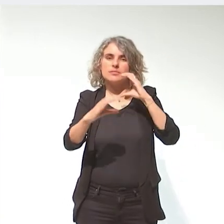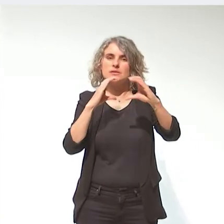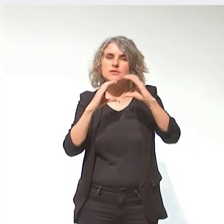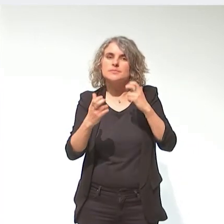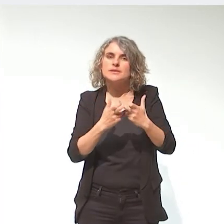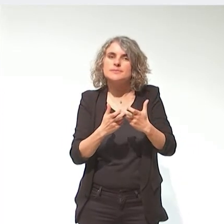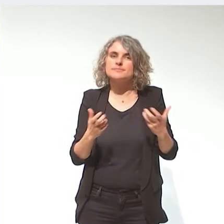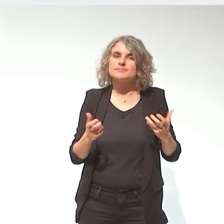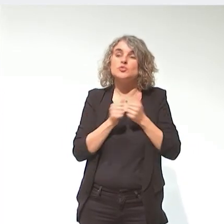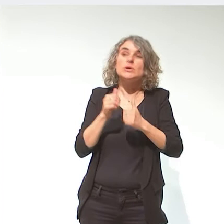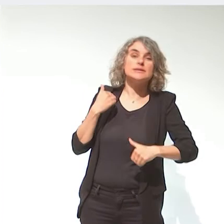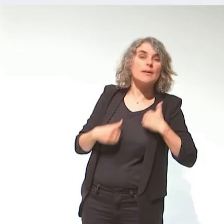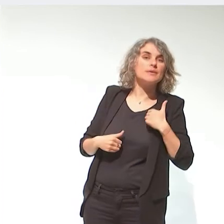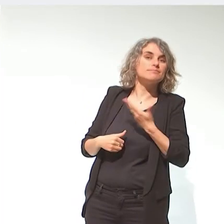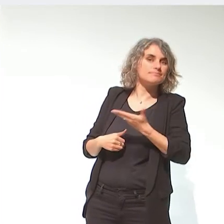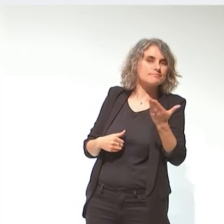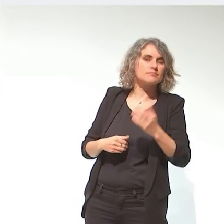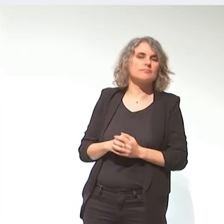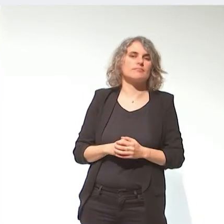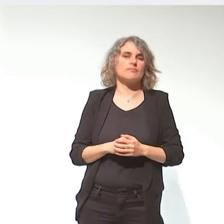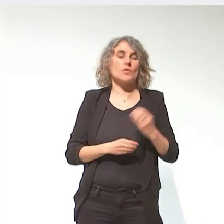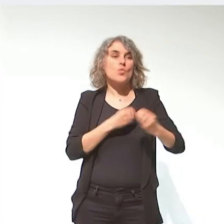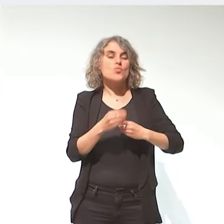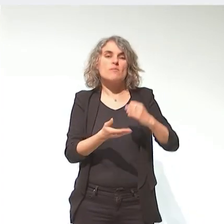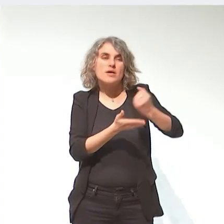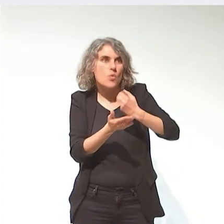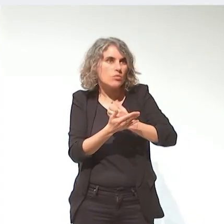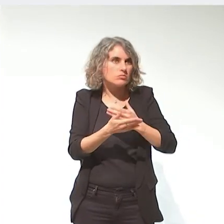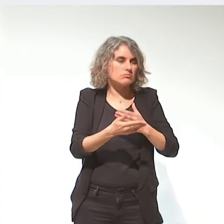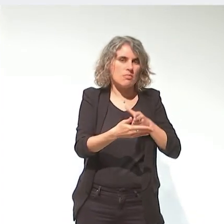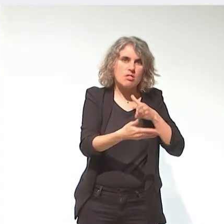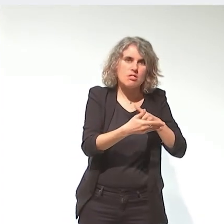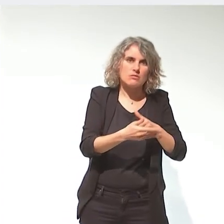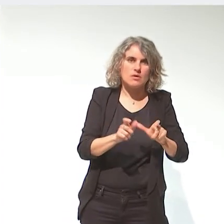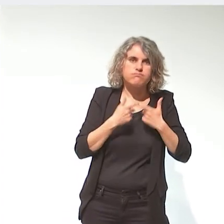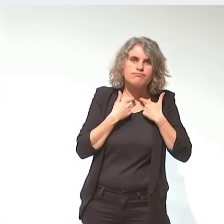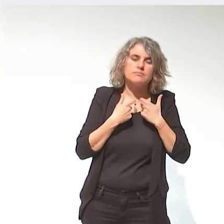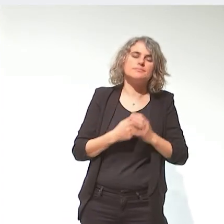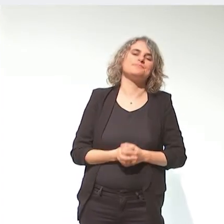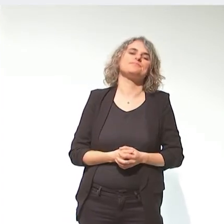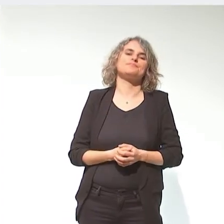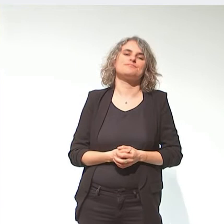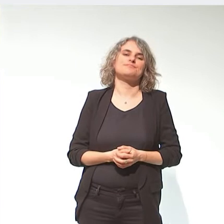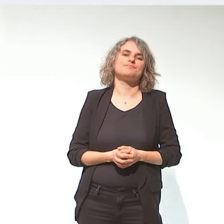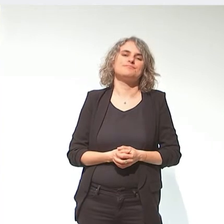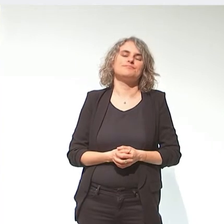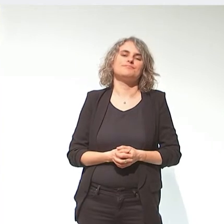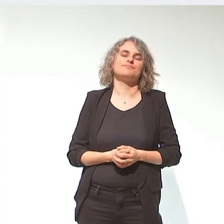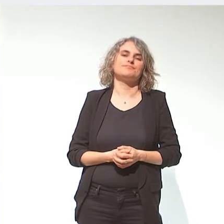to information for other disabilities, and removing all of these barriers